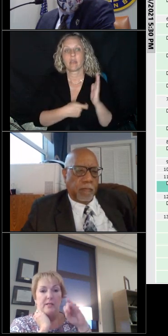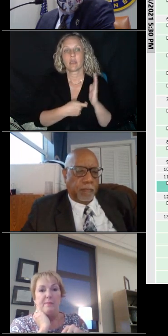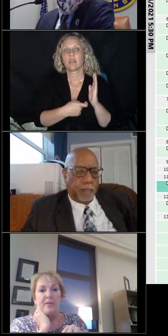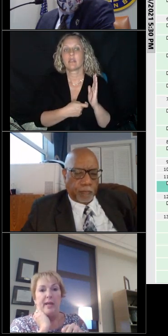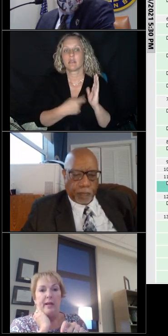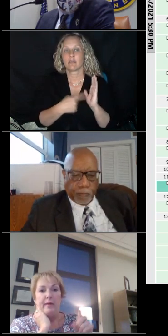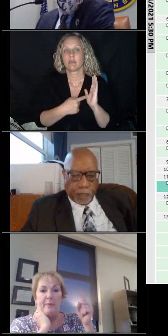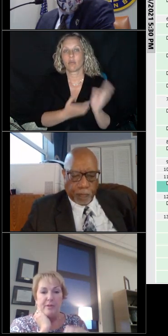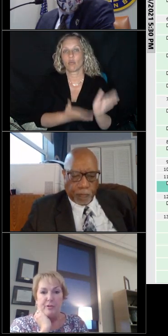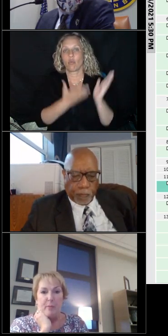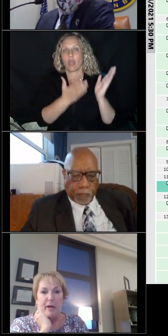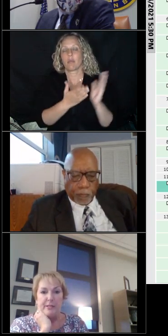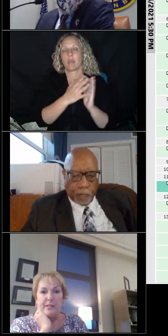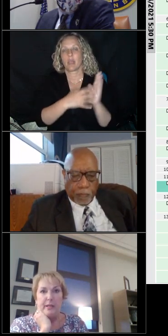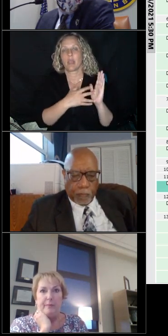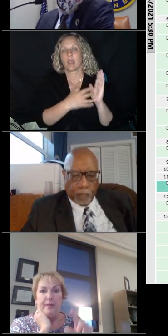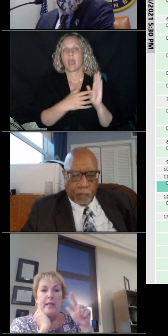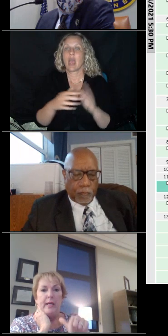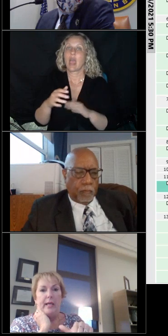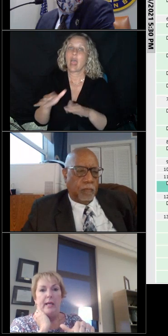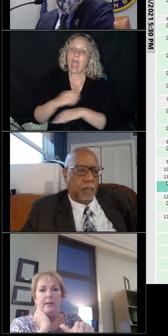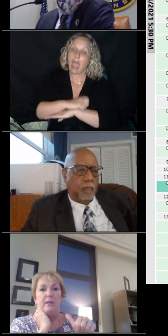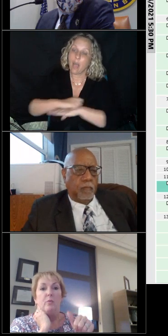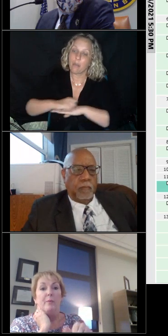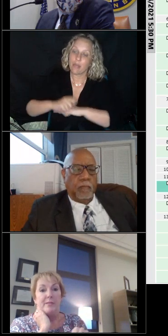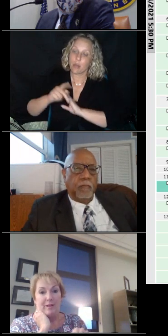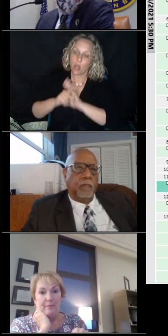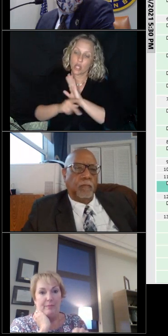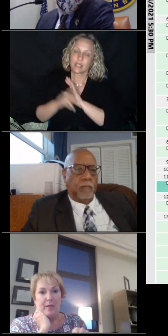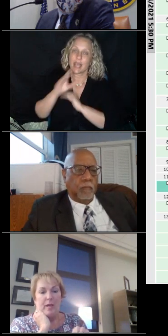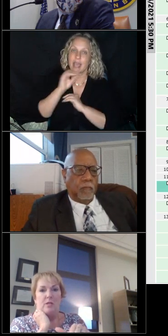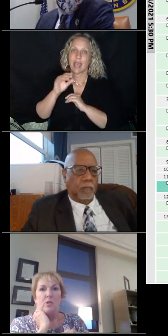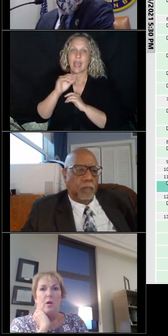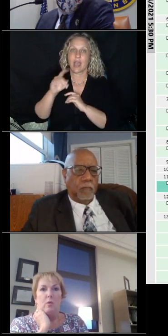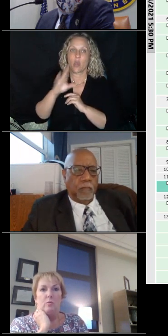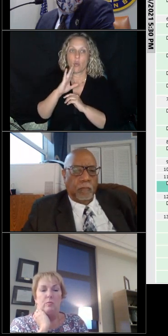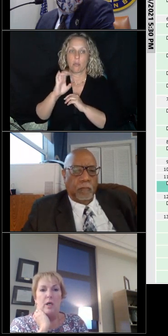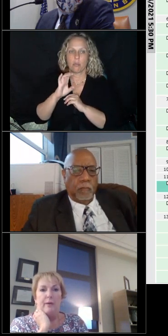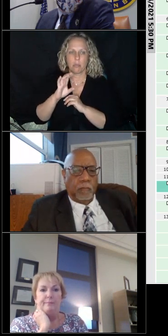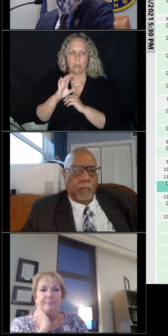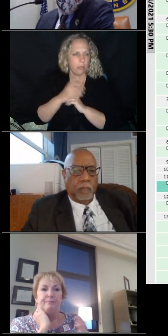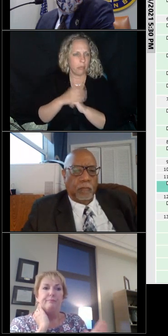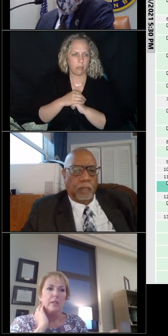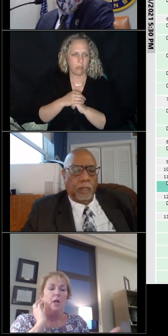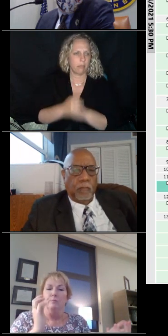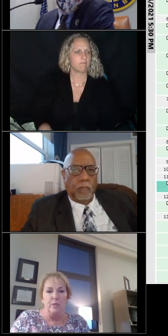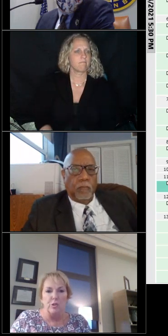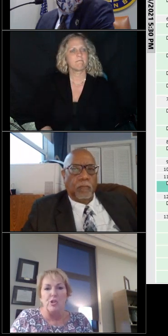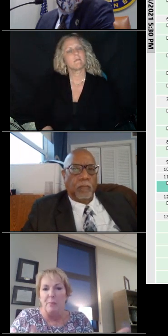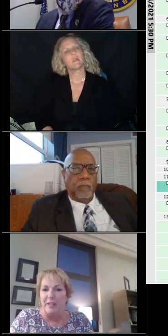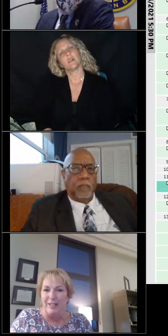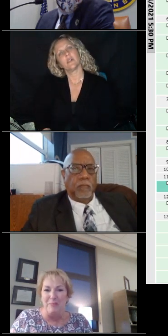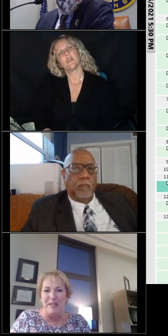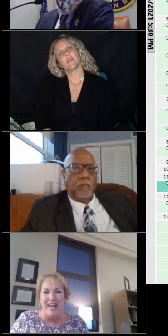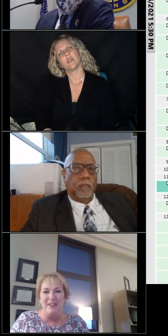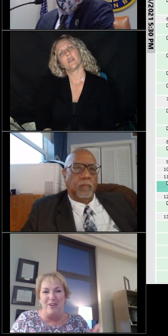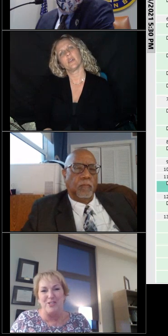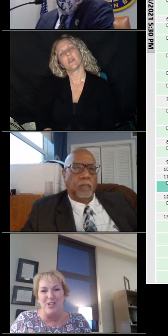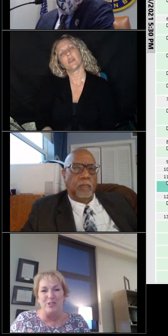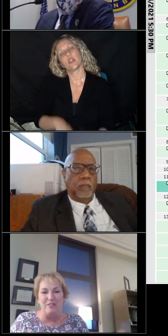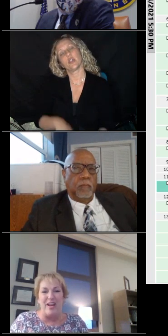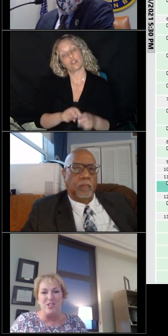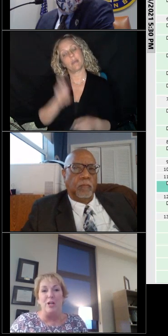fees. Same thing, amphitheater policy and the Women's Club. So, you're jumping a little